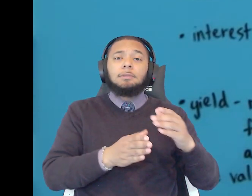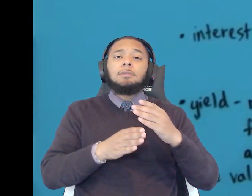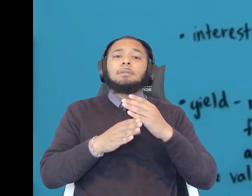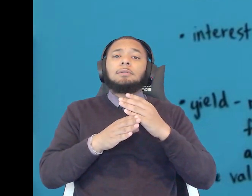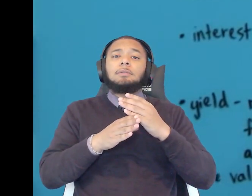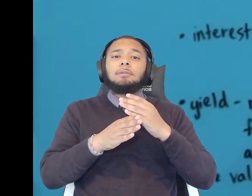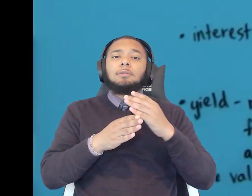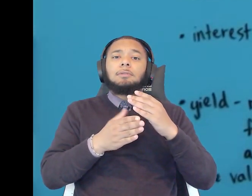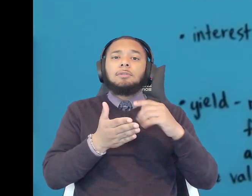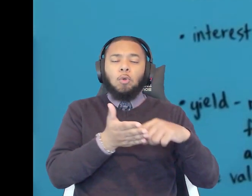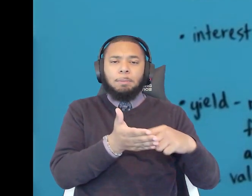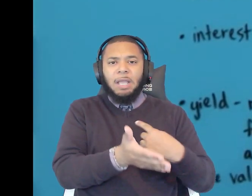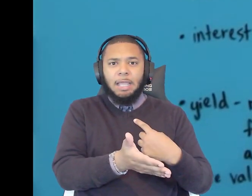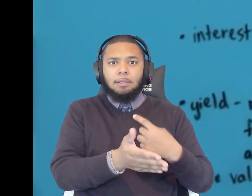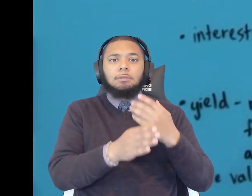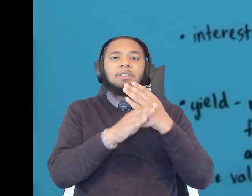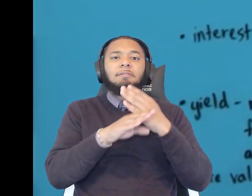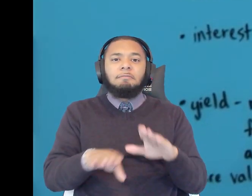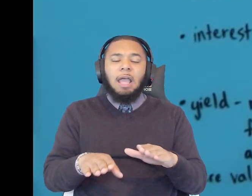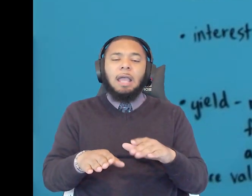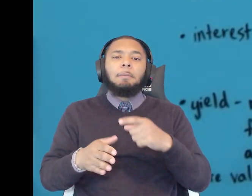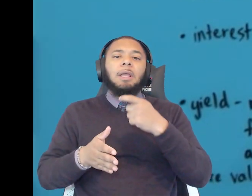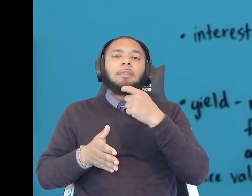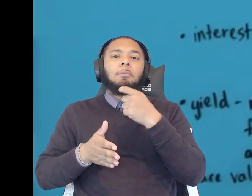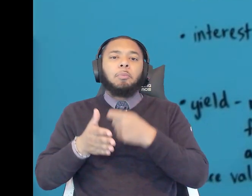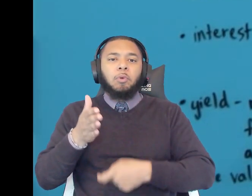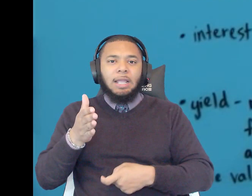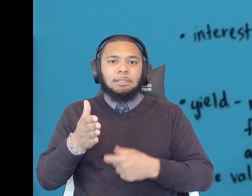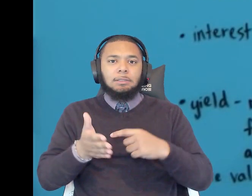by the price paid.